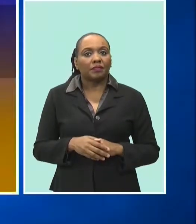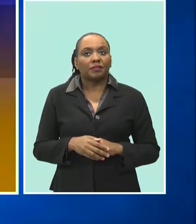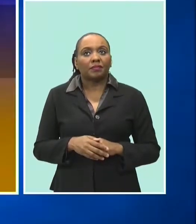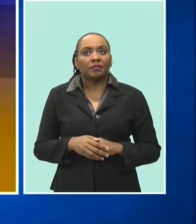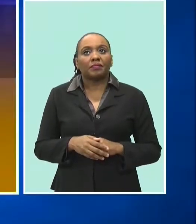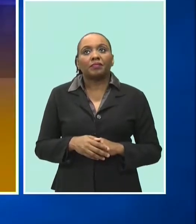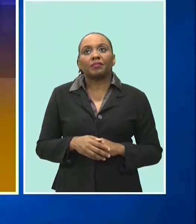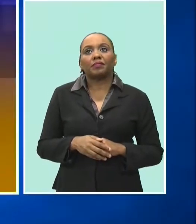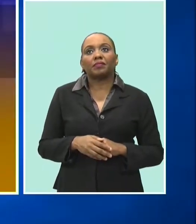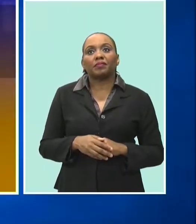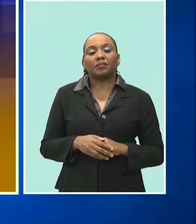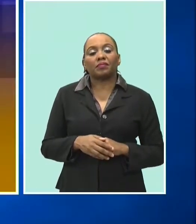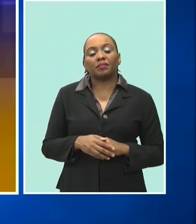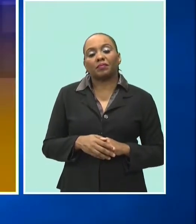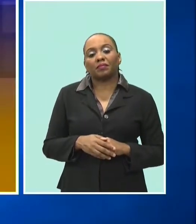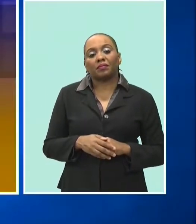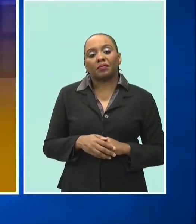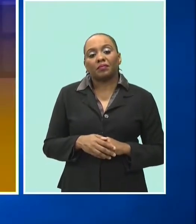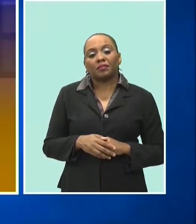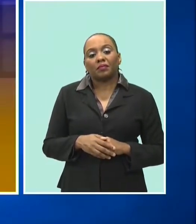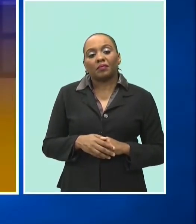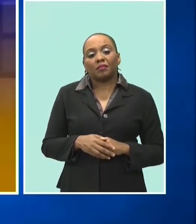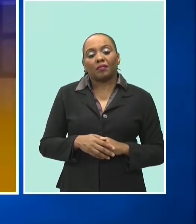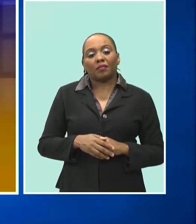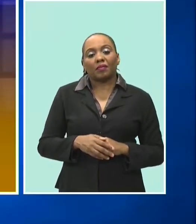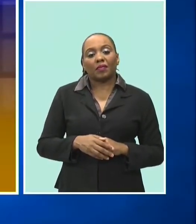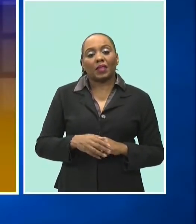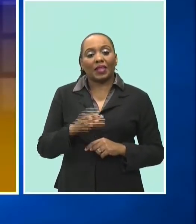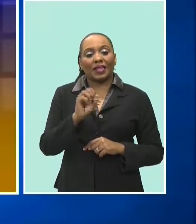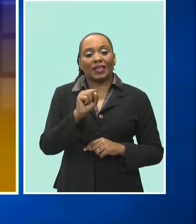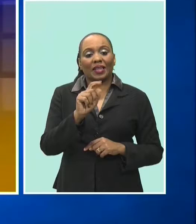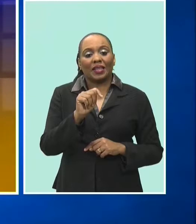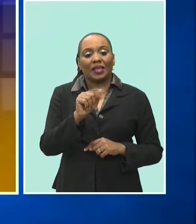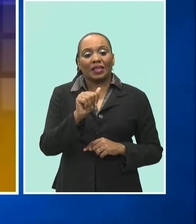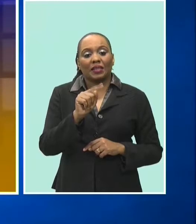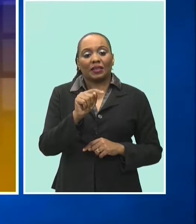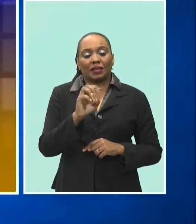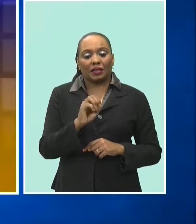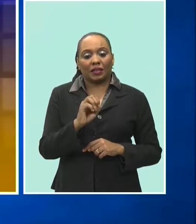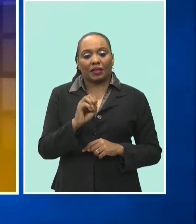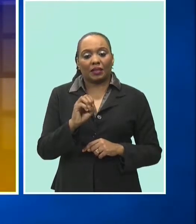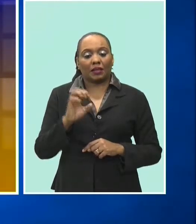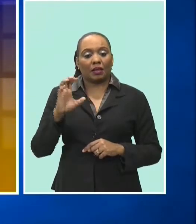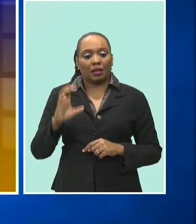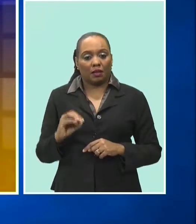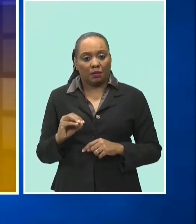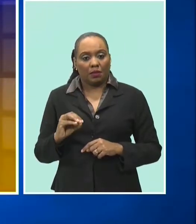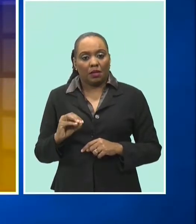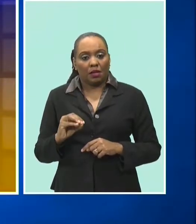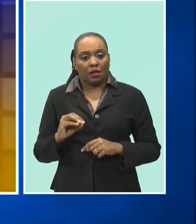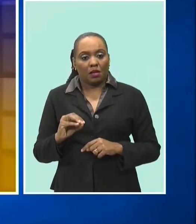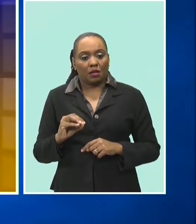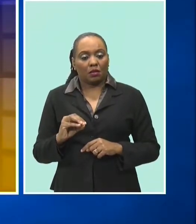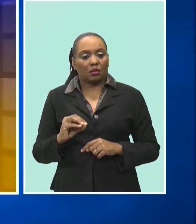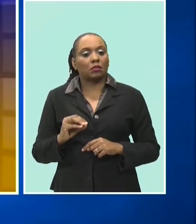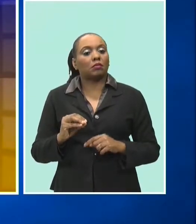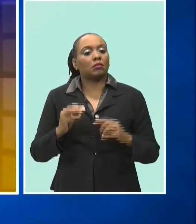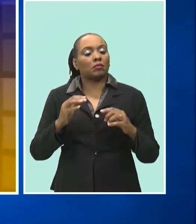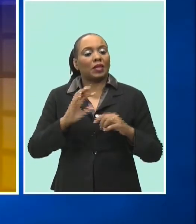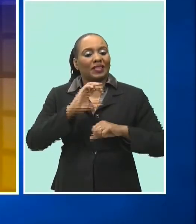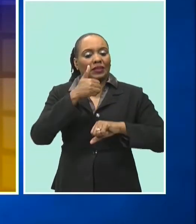state-owned enterprises are being reformed, and that's a key reform with respect to achieving the